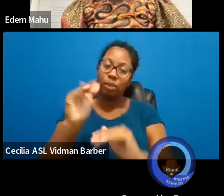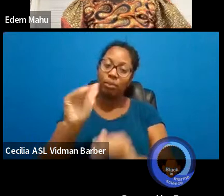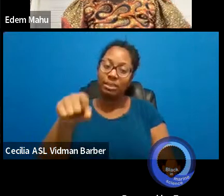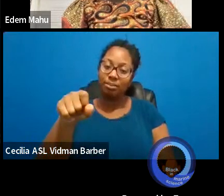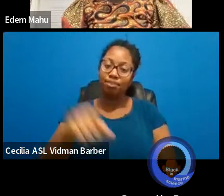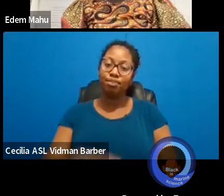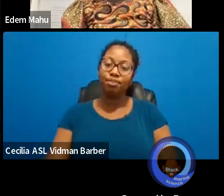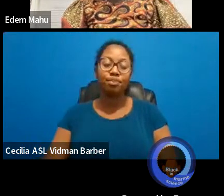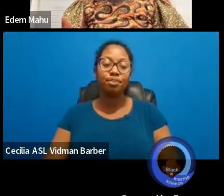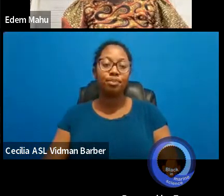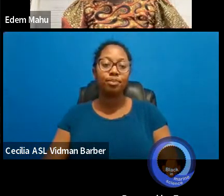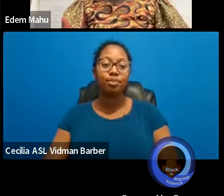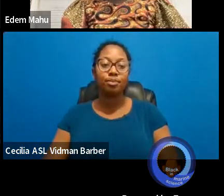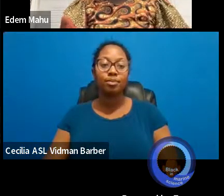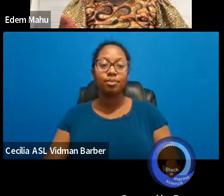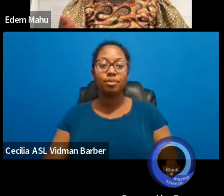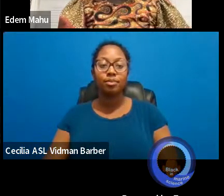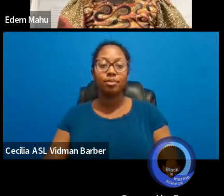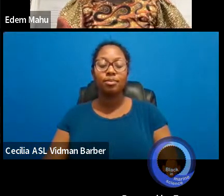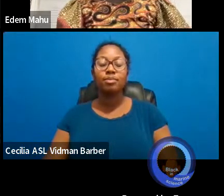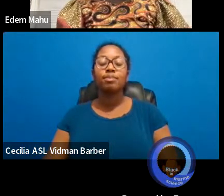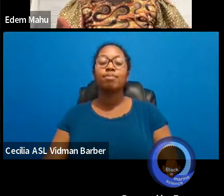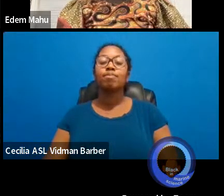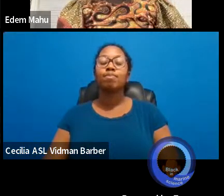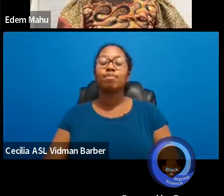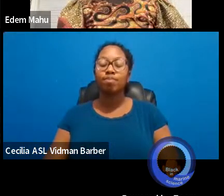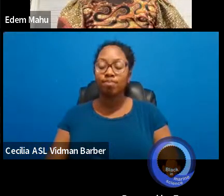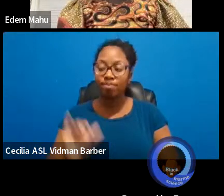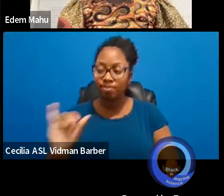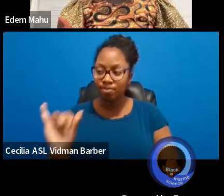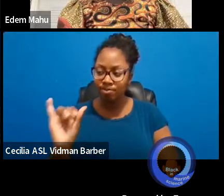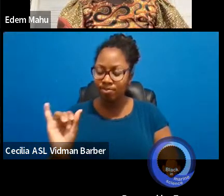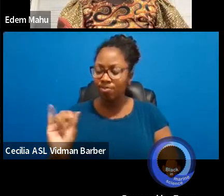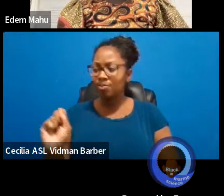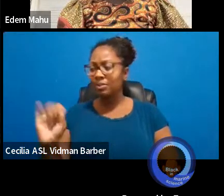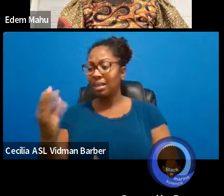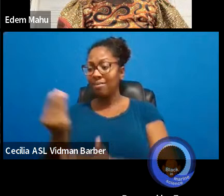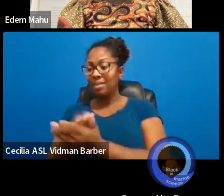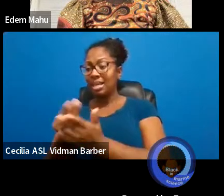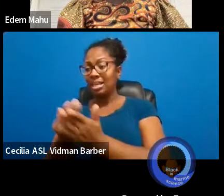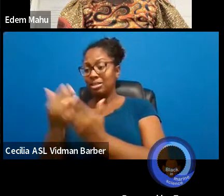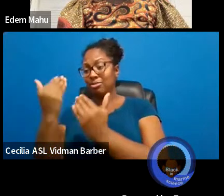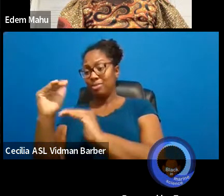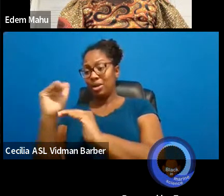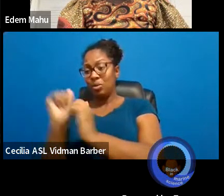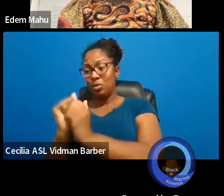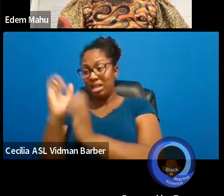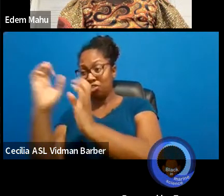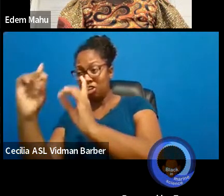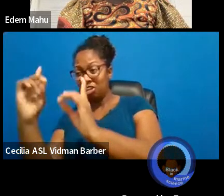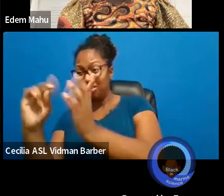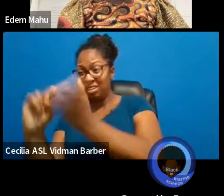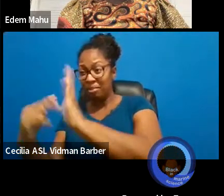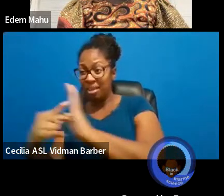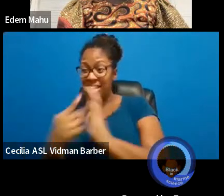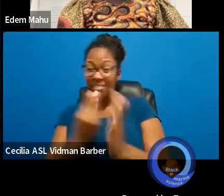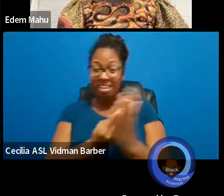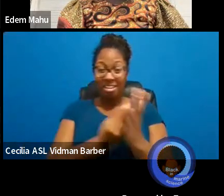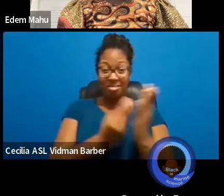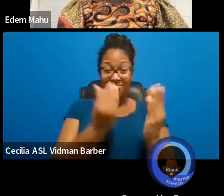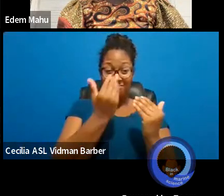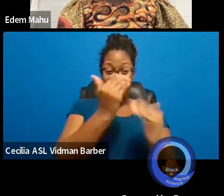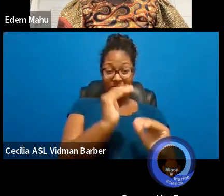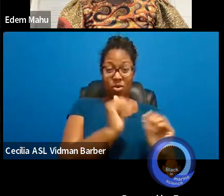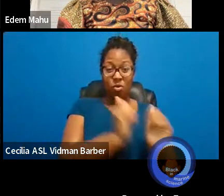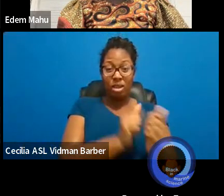So I guess if there's financial constraints in education, does that mean there's financial constraints in research? And I'll now